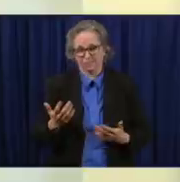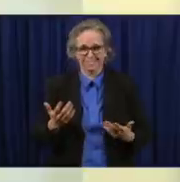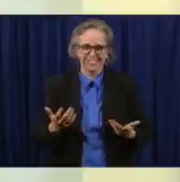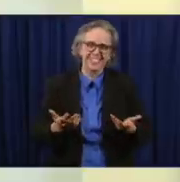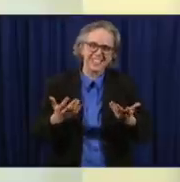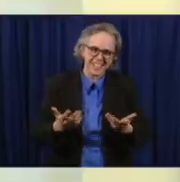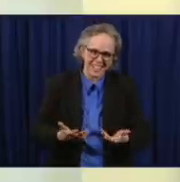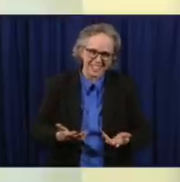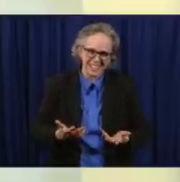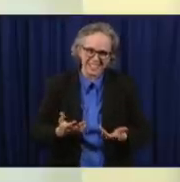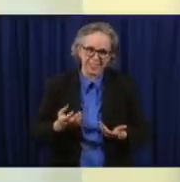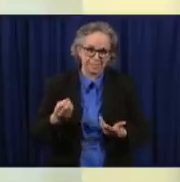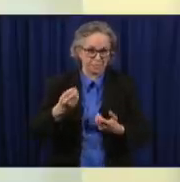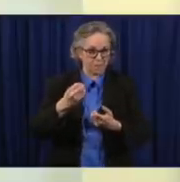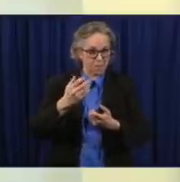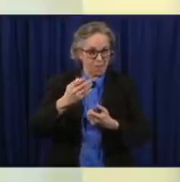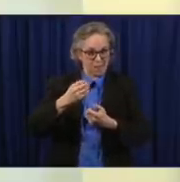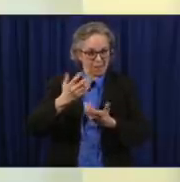sense of